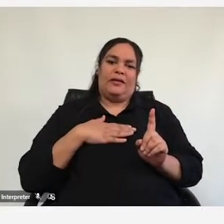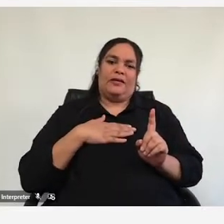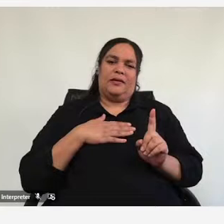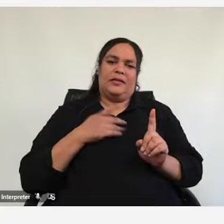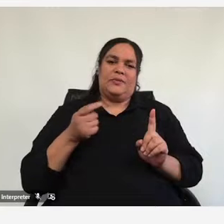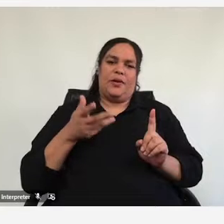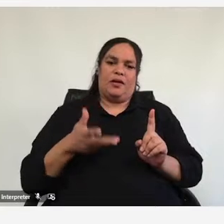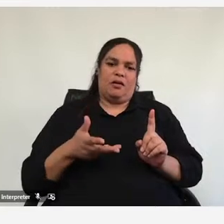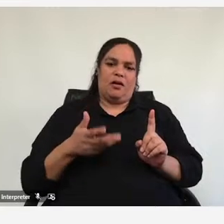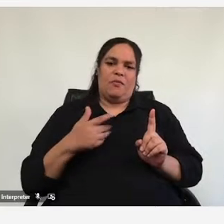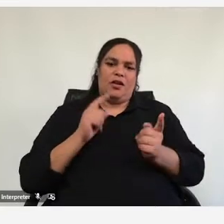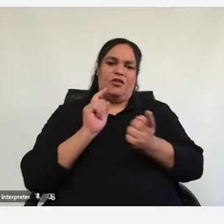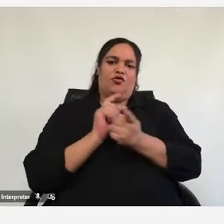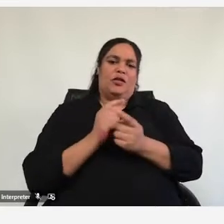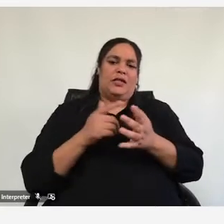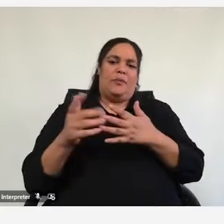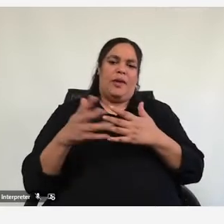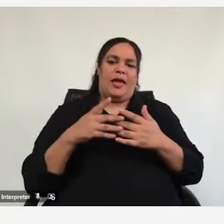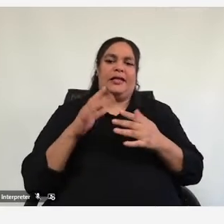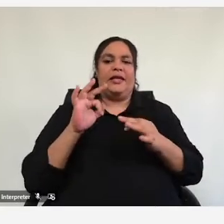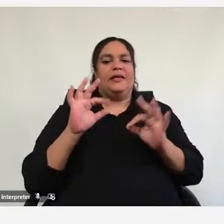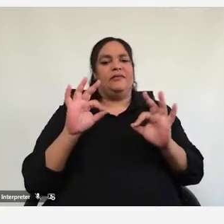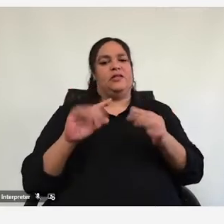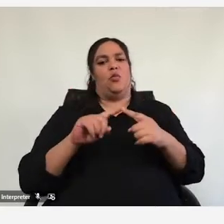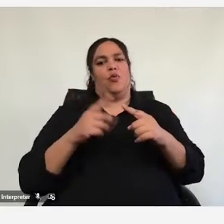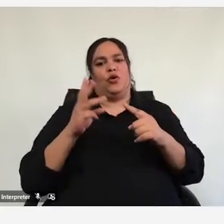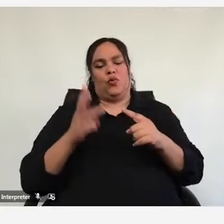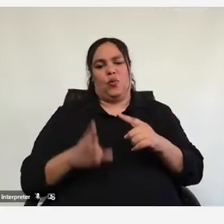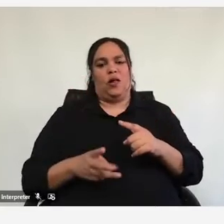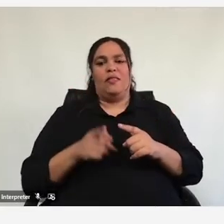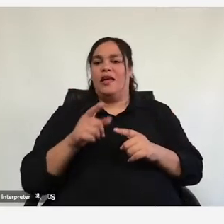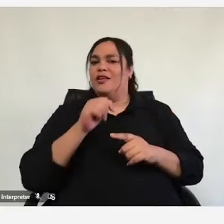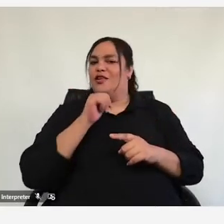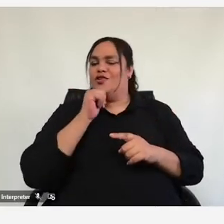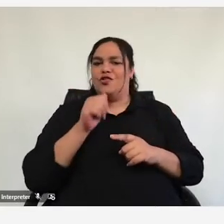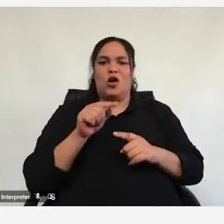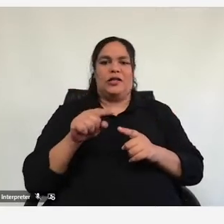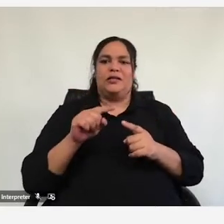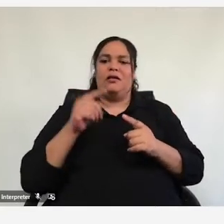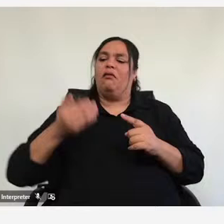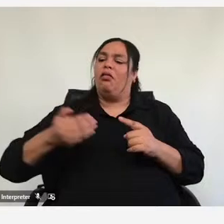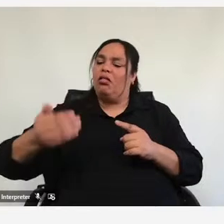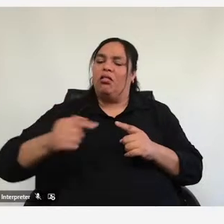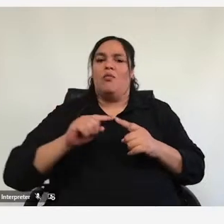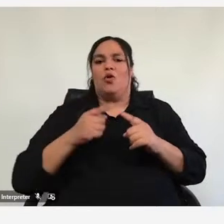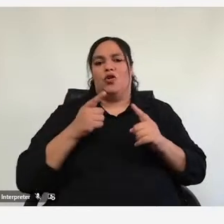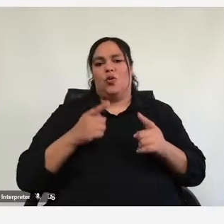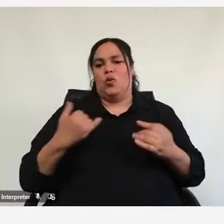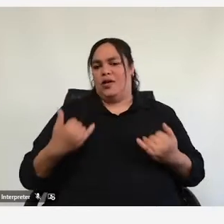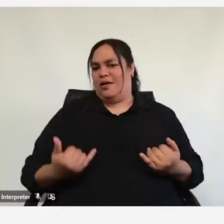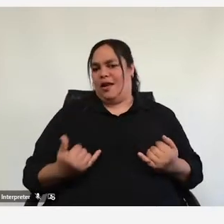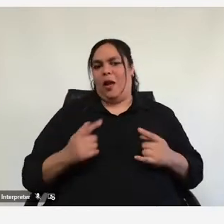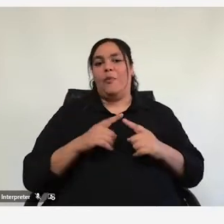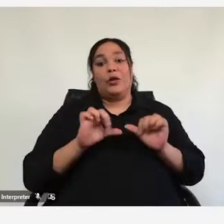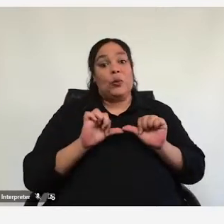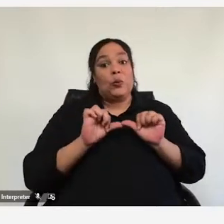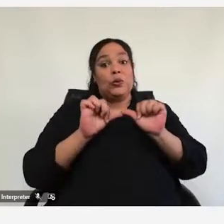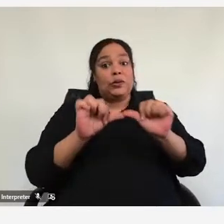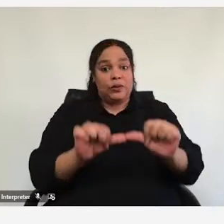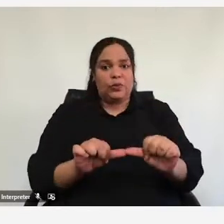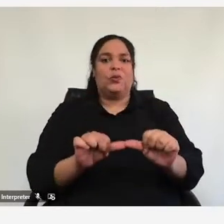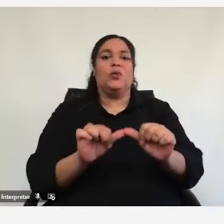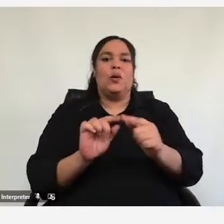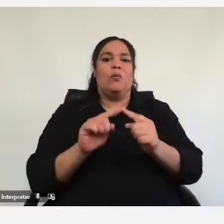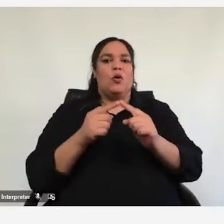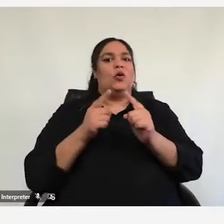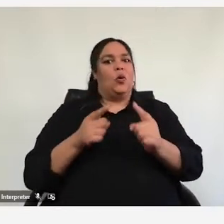matter if it gets to that point. That was not a frivolous point of order at this point. Continuous points of